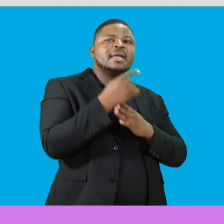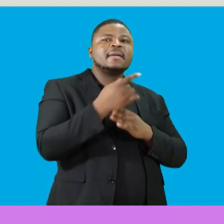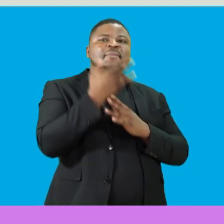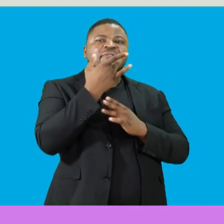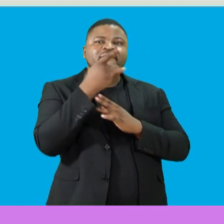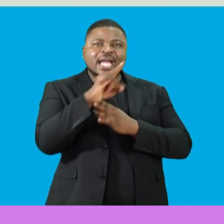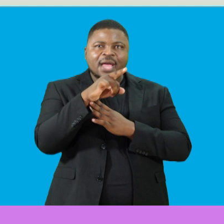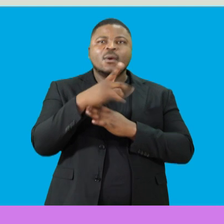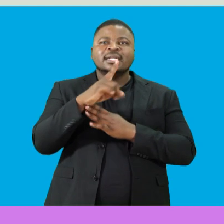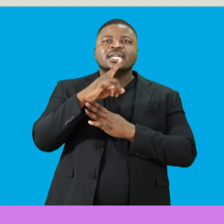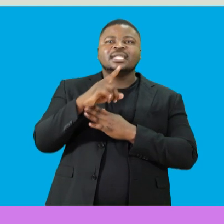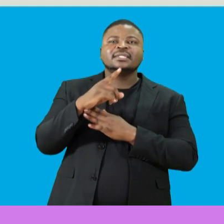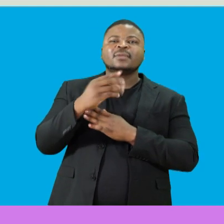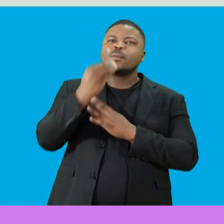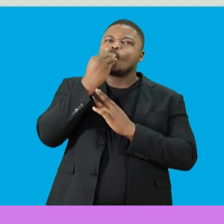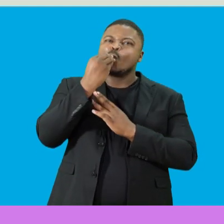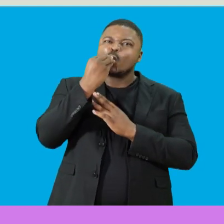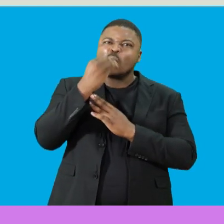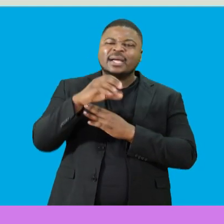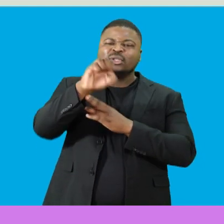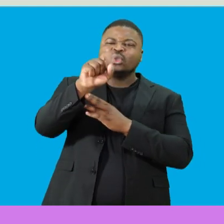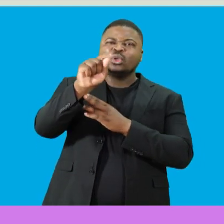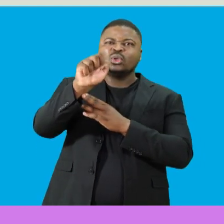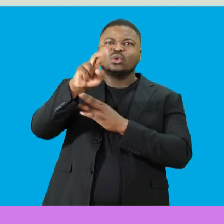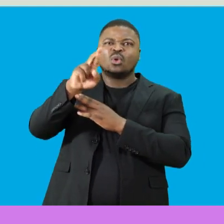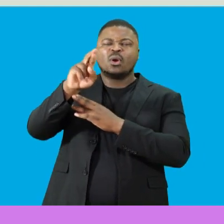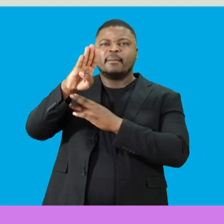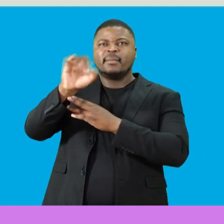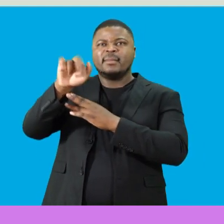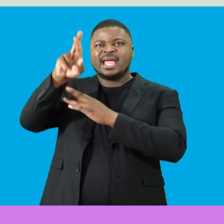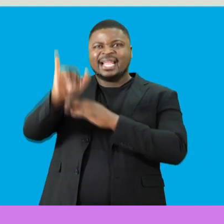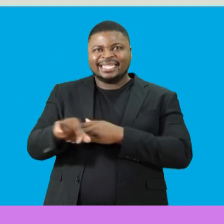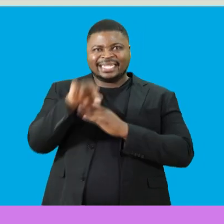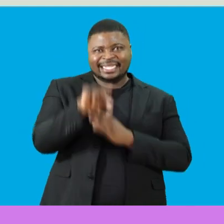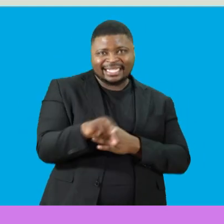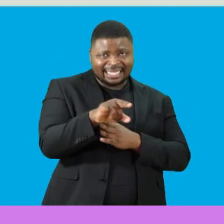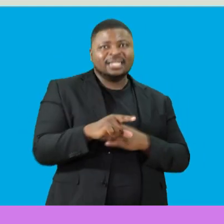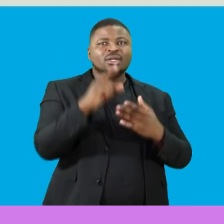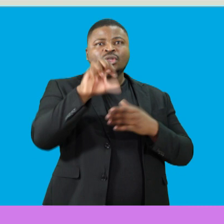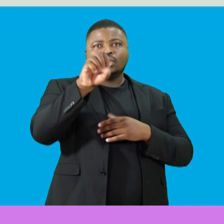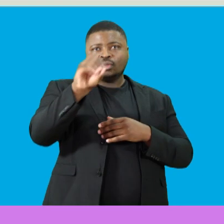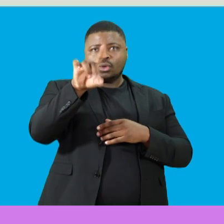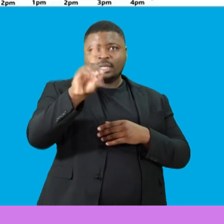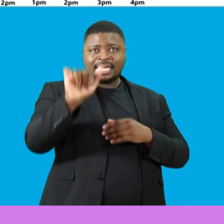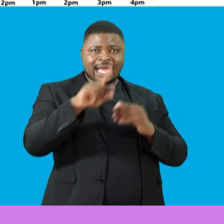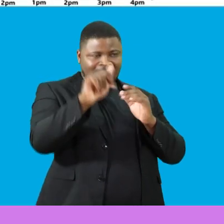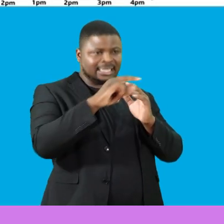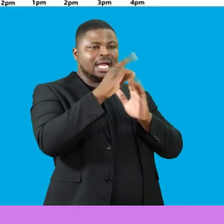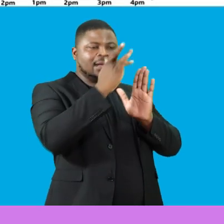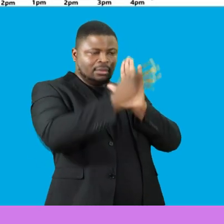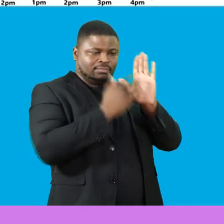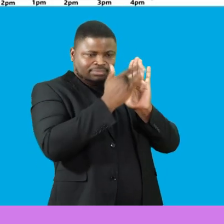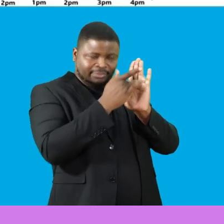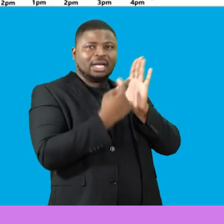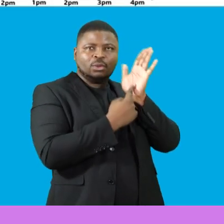is defined as a slice of the pie chart. For an example, this means that it is a piece or a part or a portion on a pie chart. We've